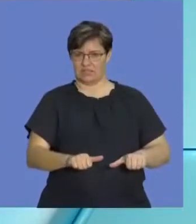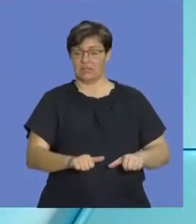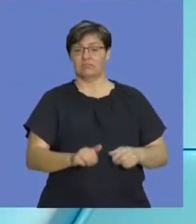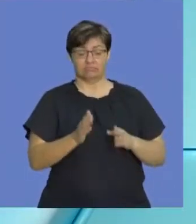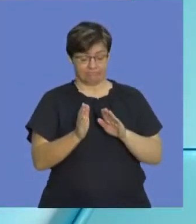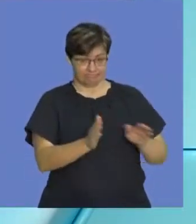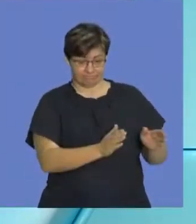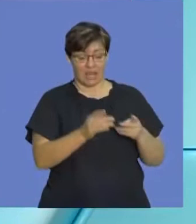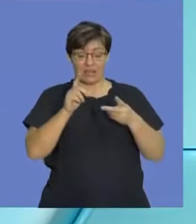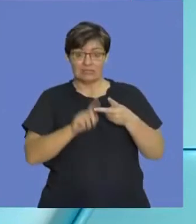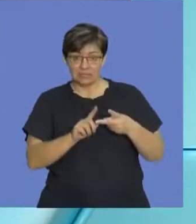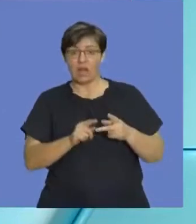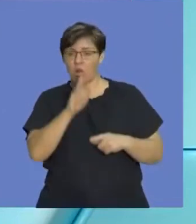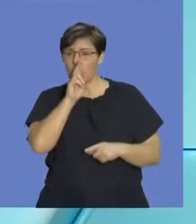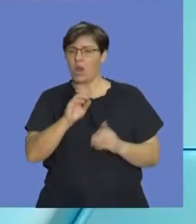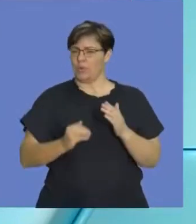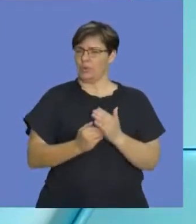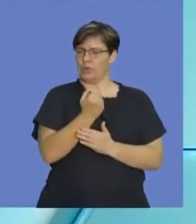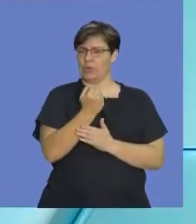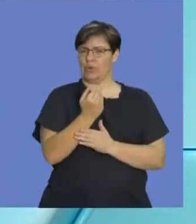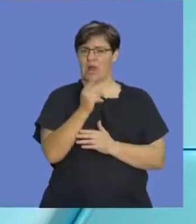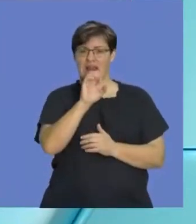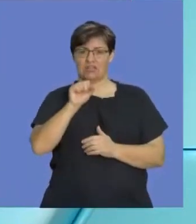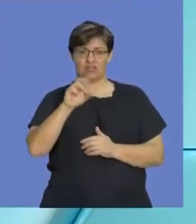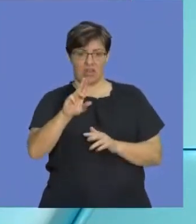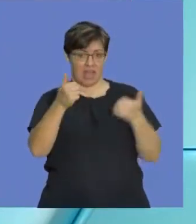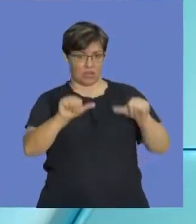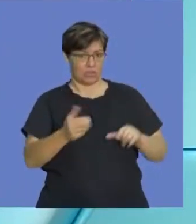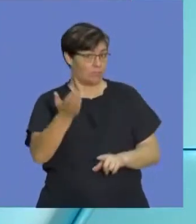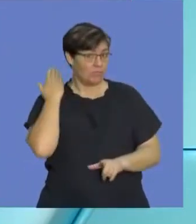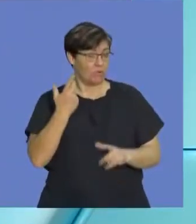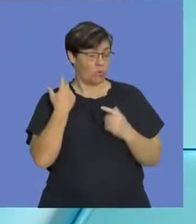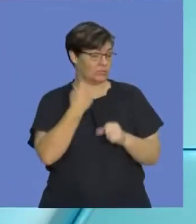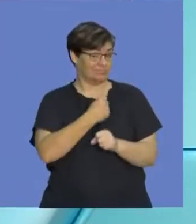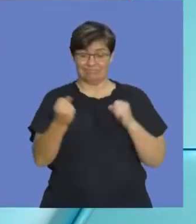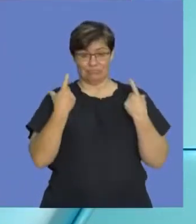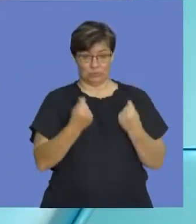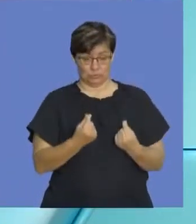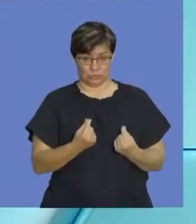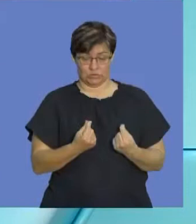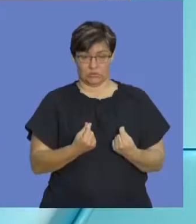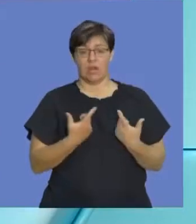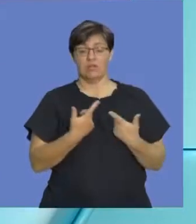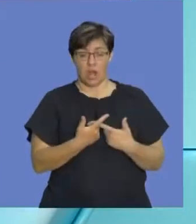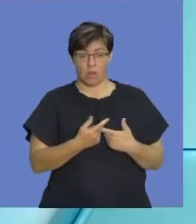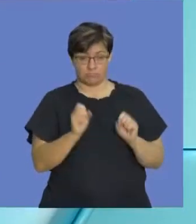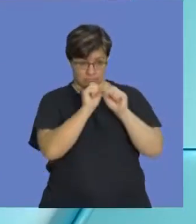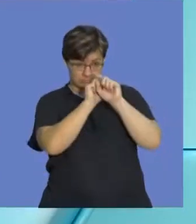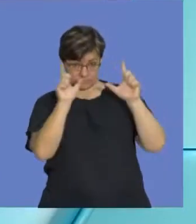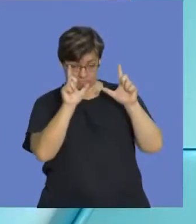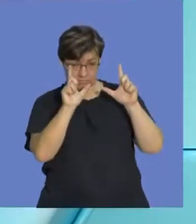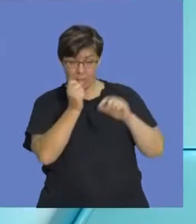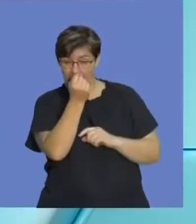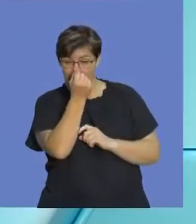ledger accounts that obviously you haven't done before. So now it's a time to have your wits about you, make sure that you follow us